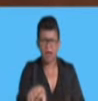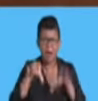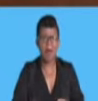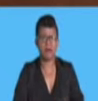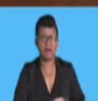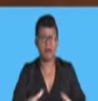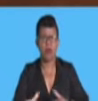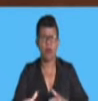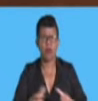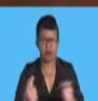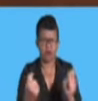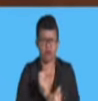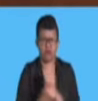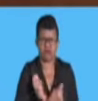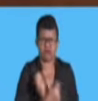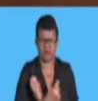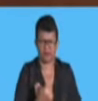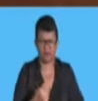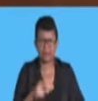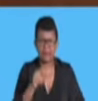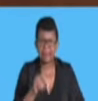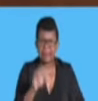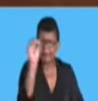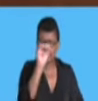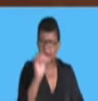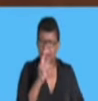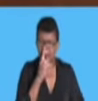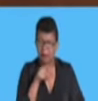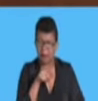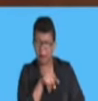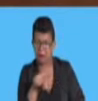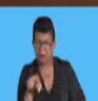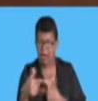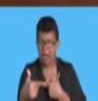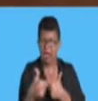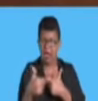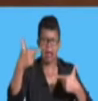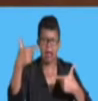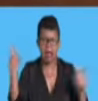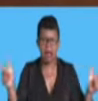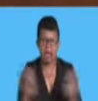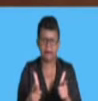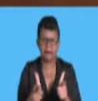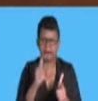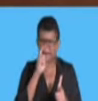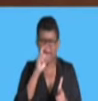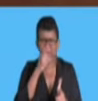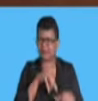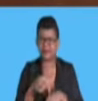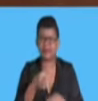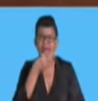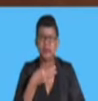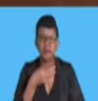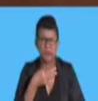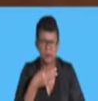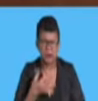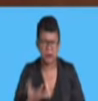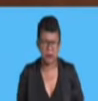a certain percentage that limited the ability of the opposition. The people were denied the